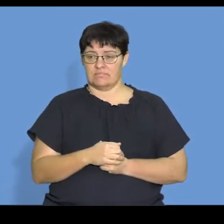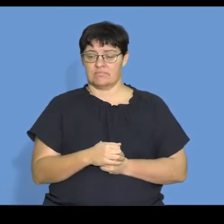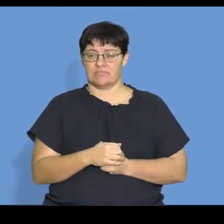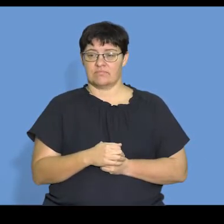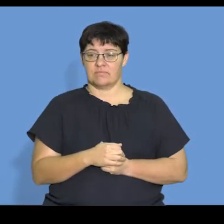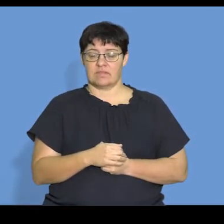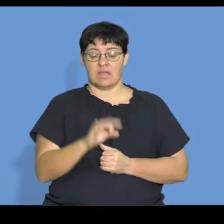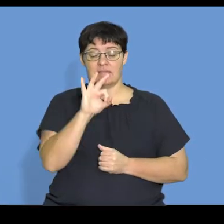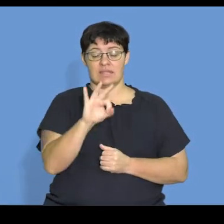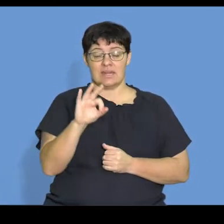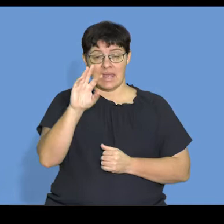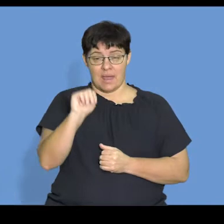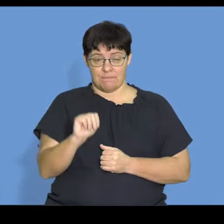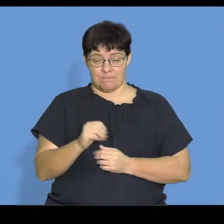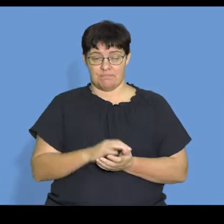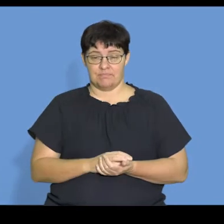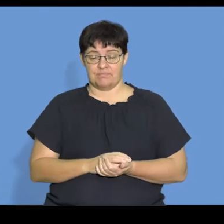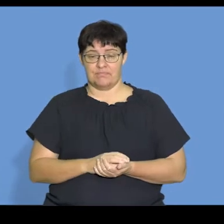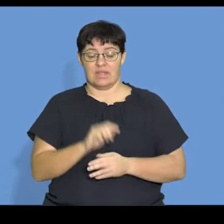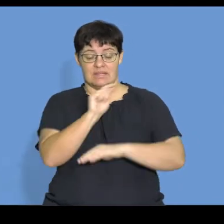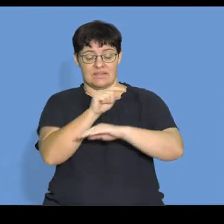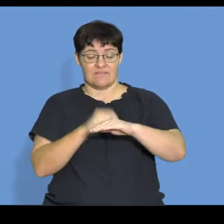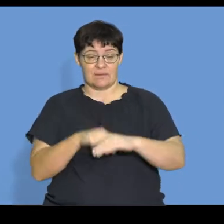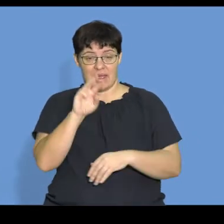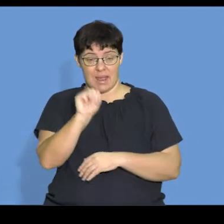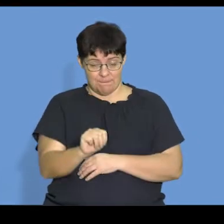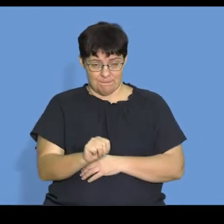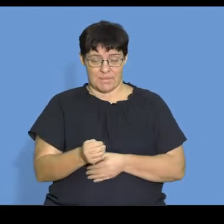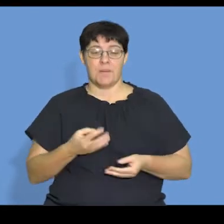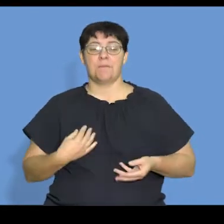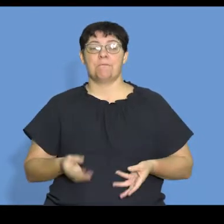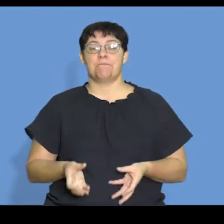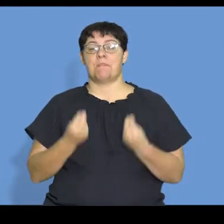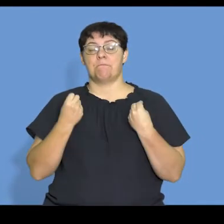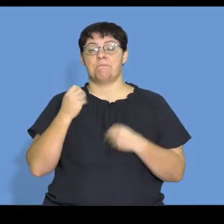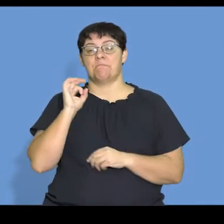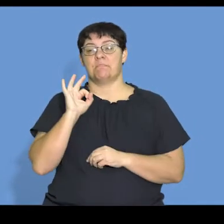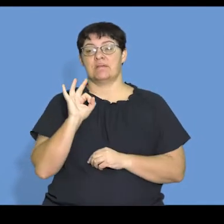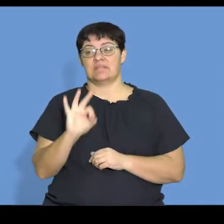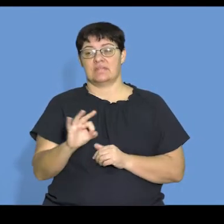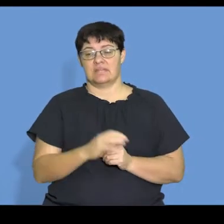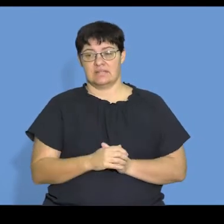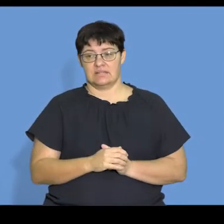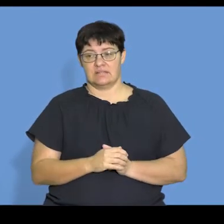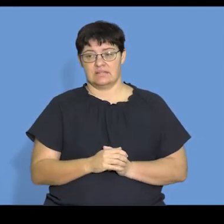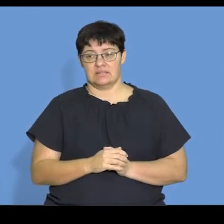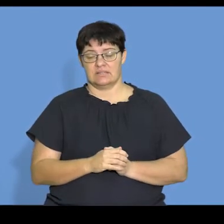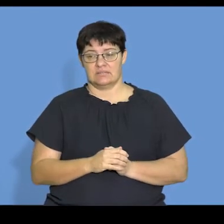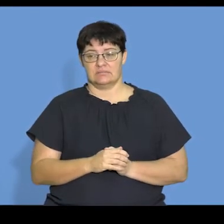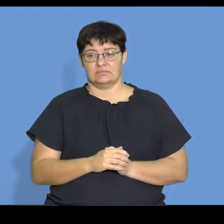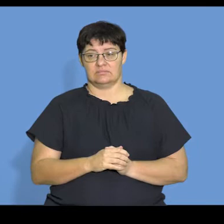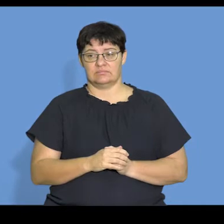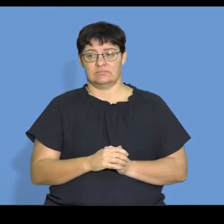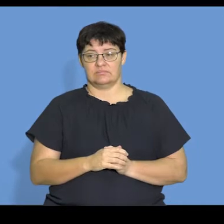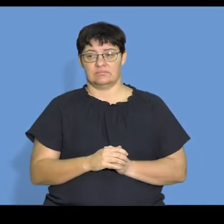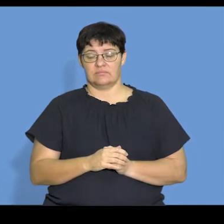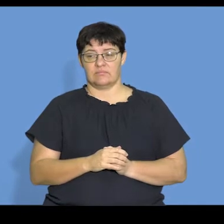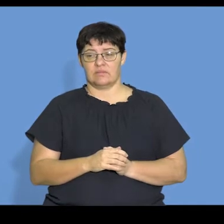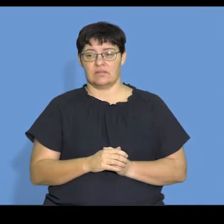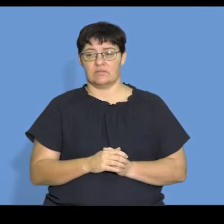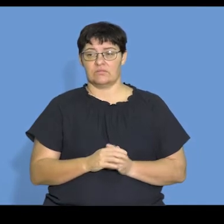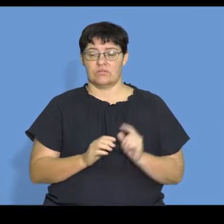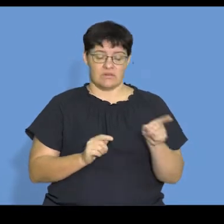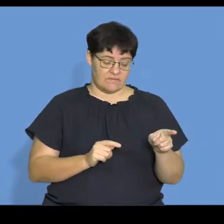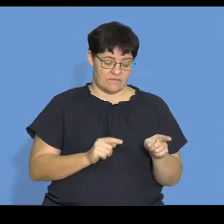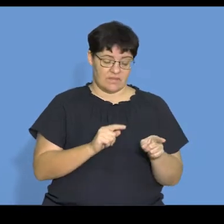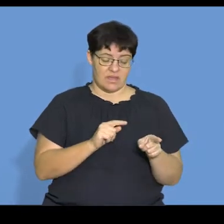take the 3m divided by m, it will then give me just the 3. Hence, inside the bracket,